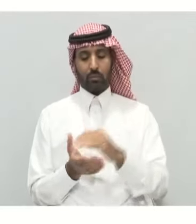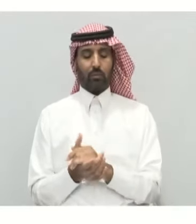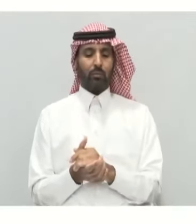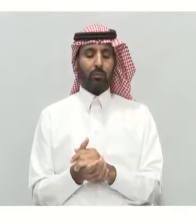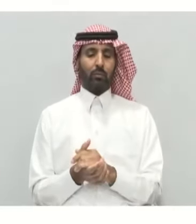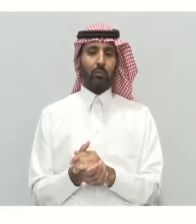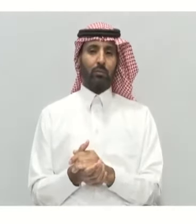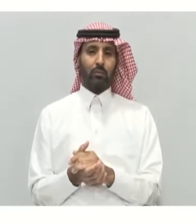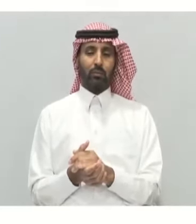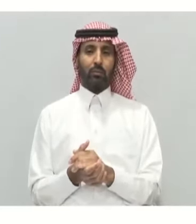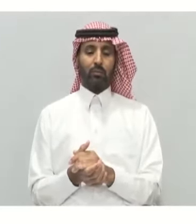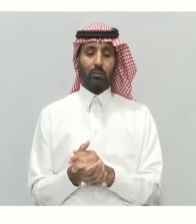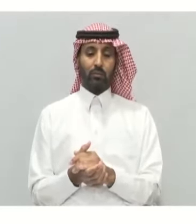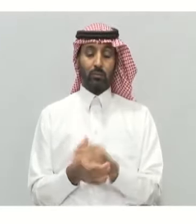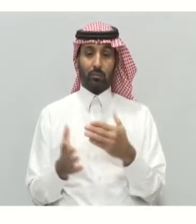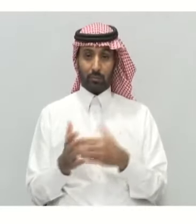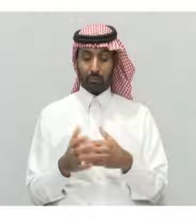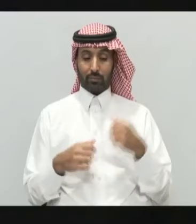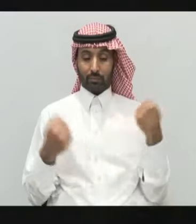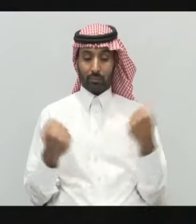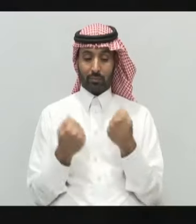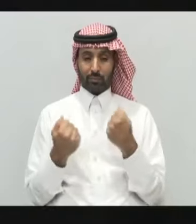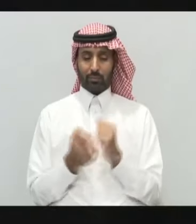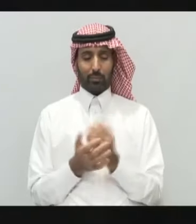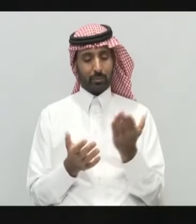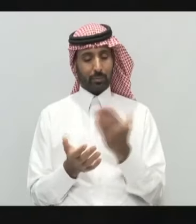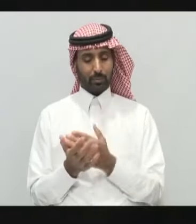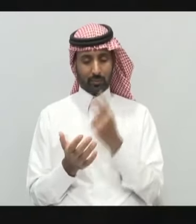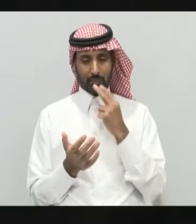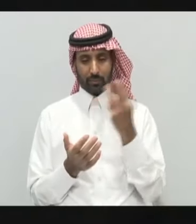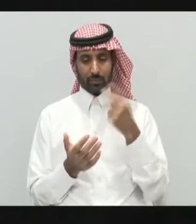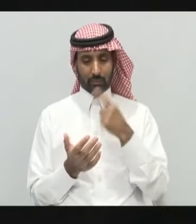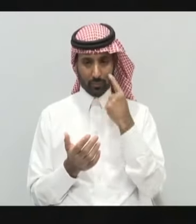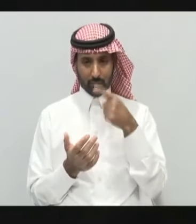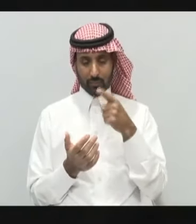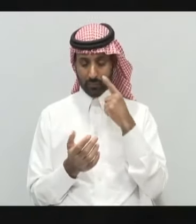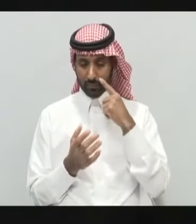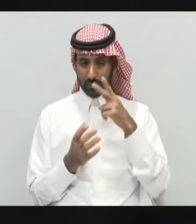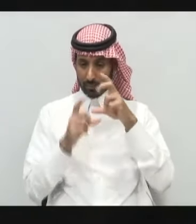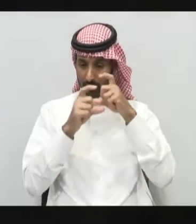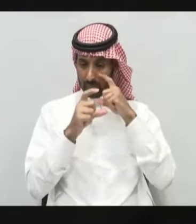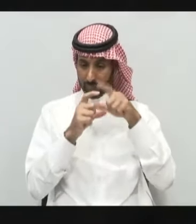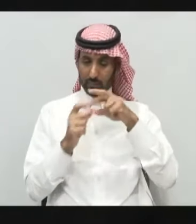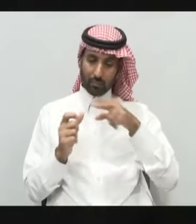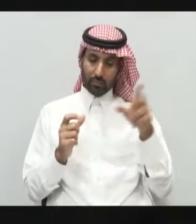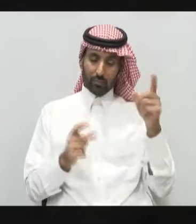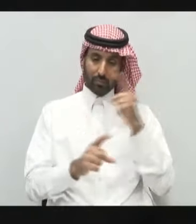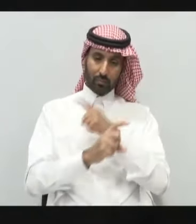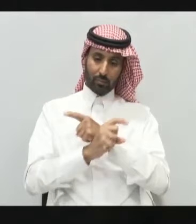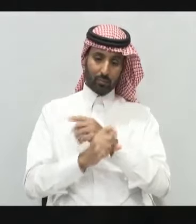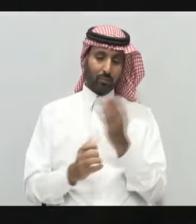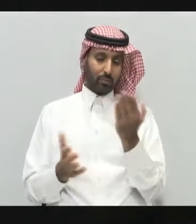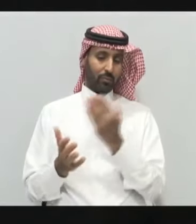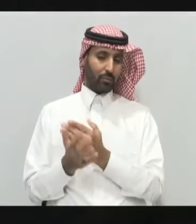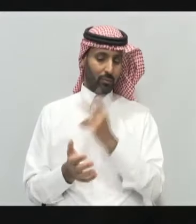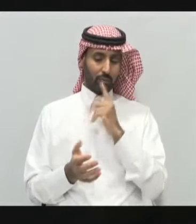have a final exercise. So on page 13, you can see pictures of different teachers.